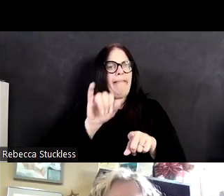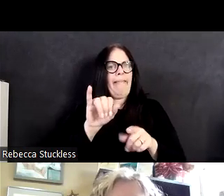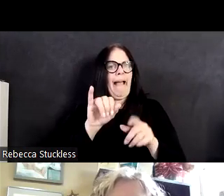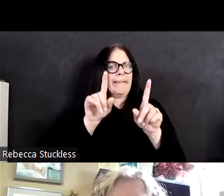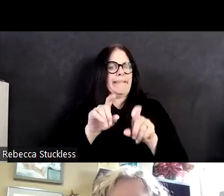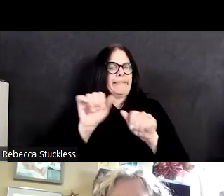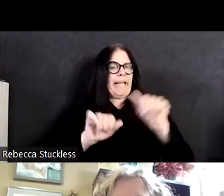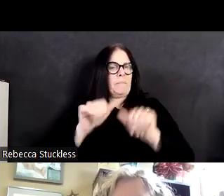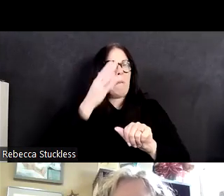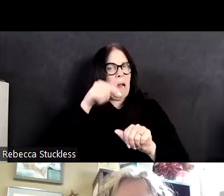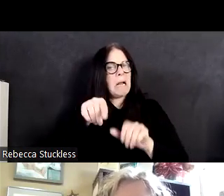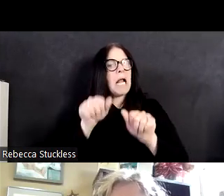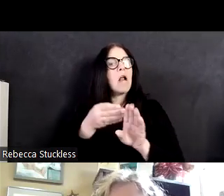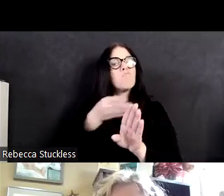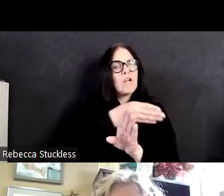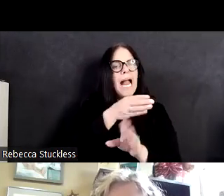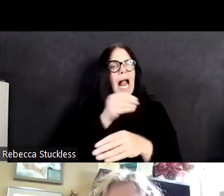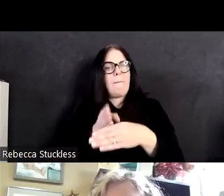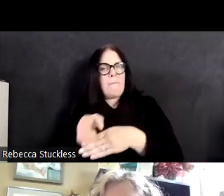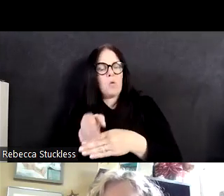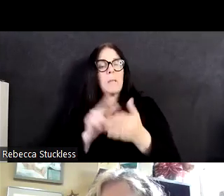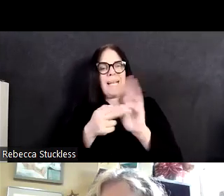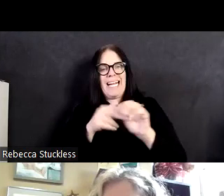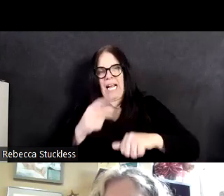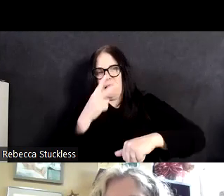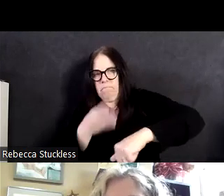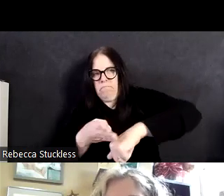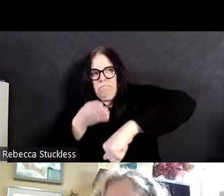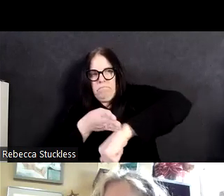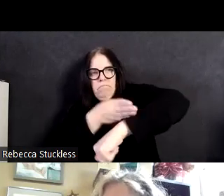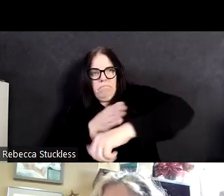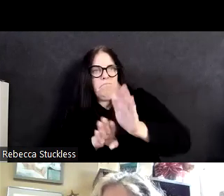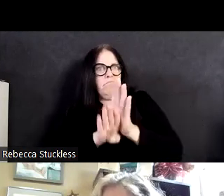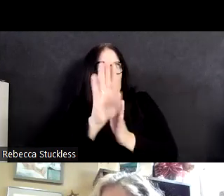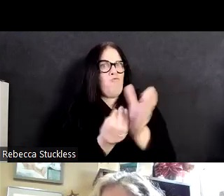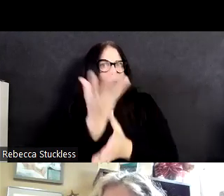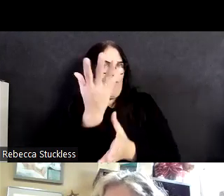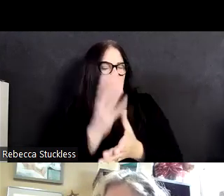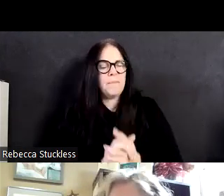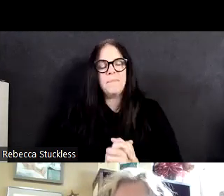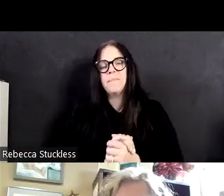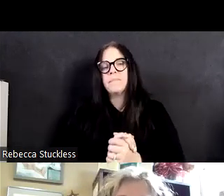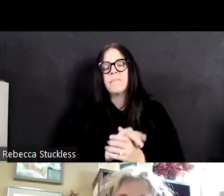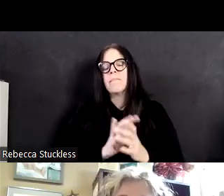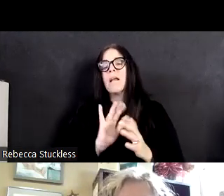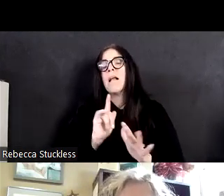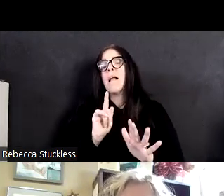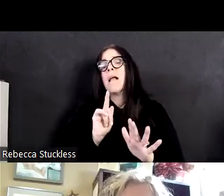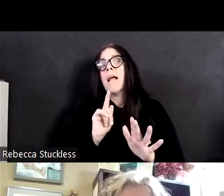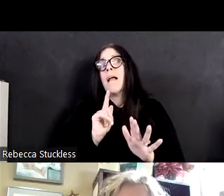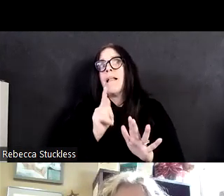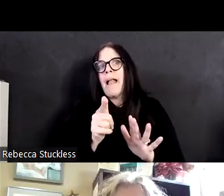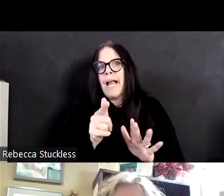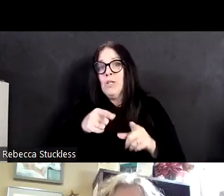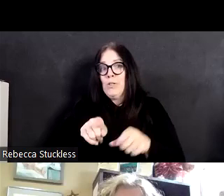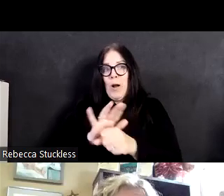post assessment, and therefore we can look at gains. And then eventually we incorporated it during COVID